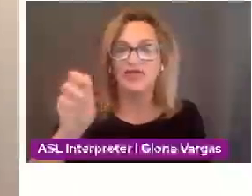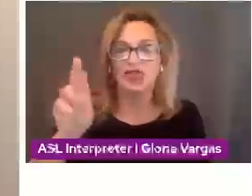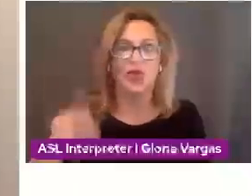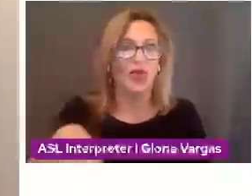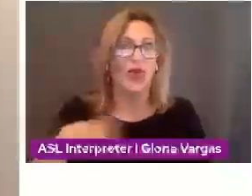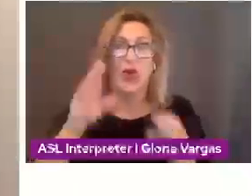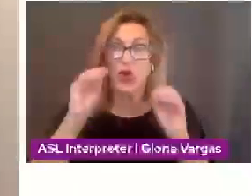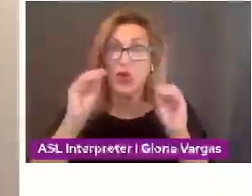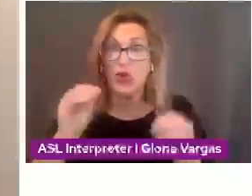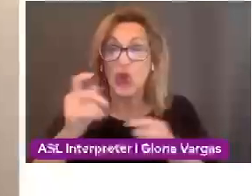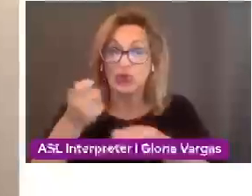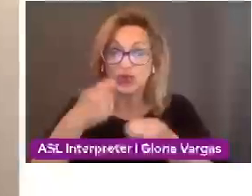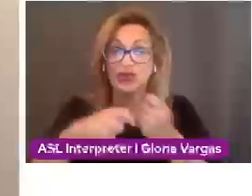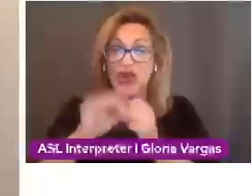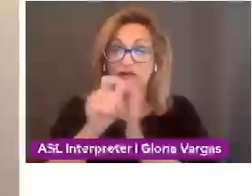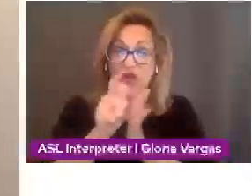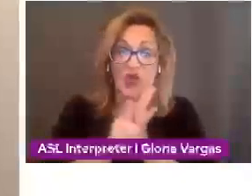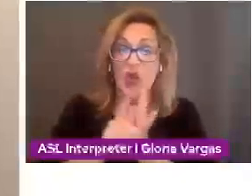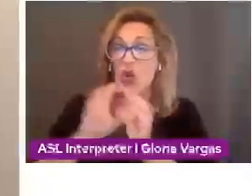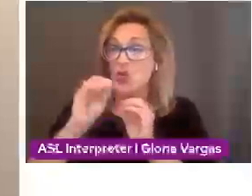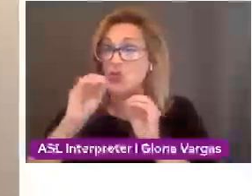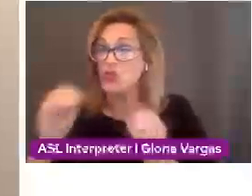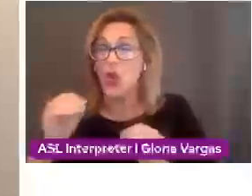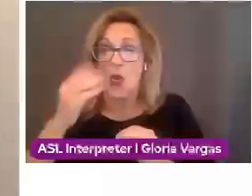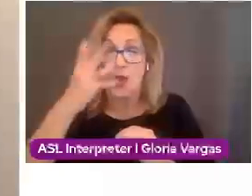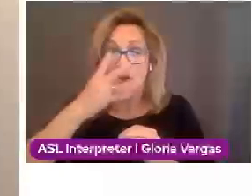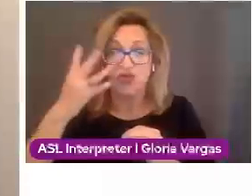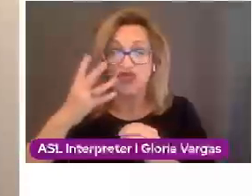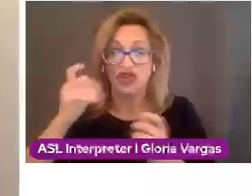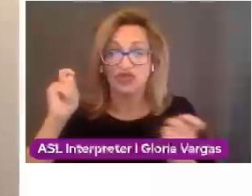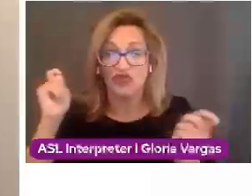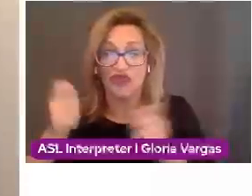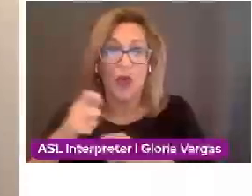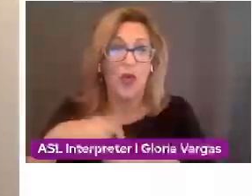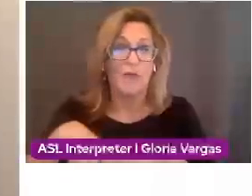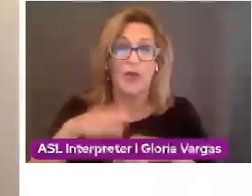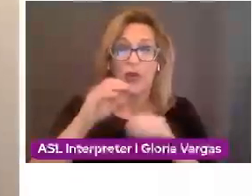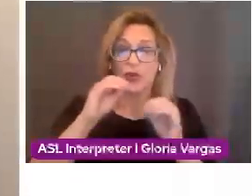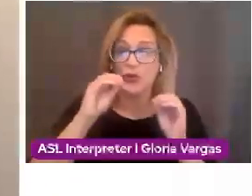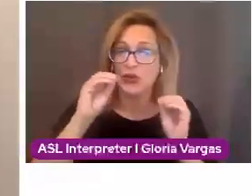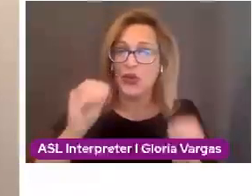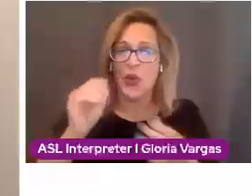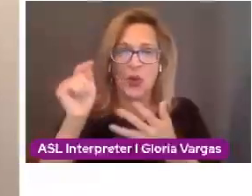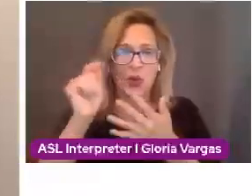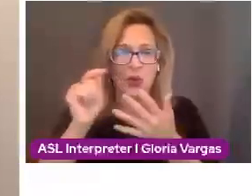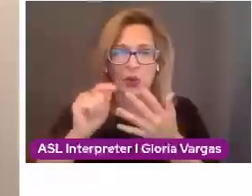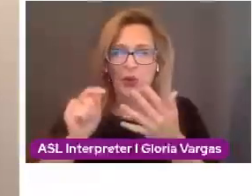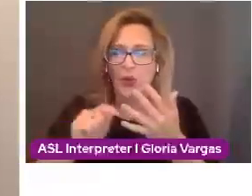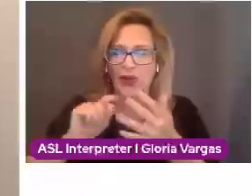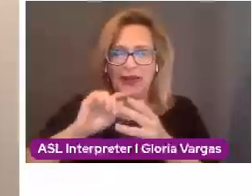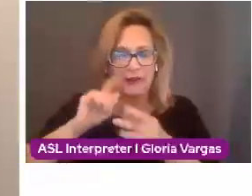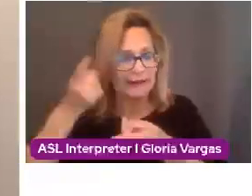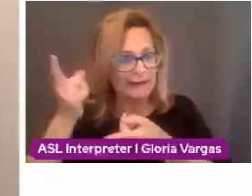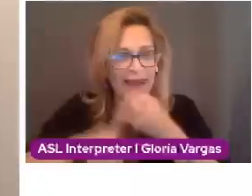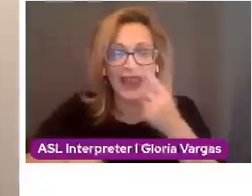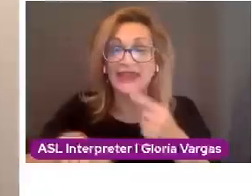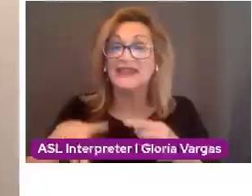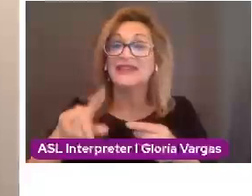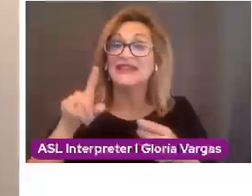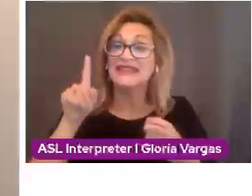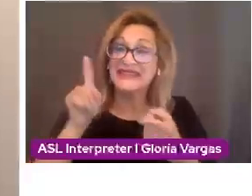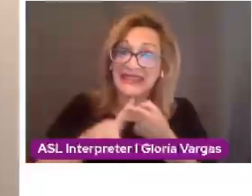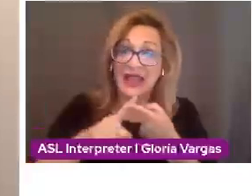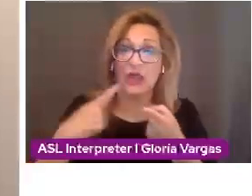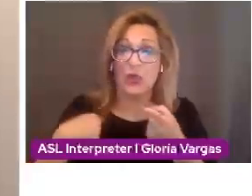immigration reform. There is none of any of this until we're able to tackle the